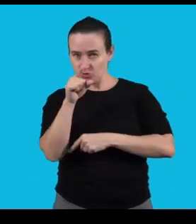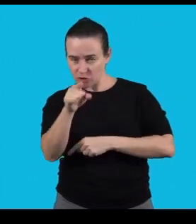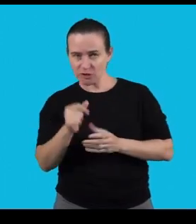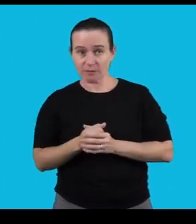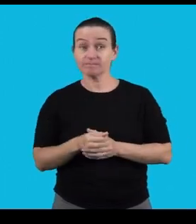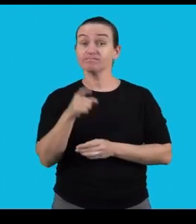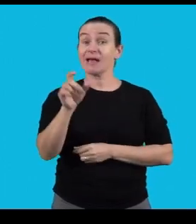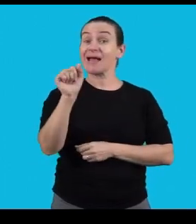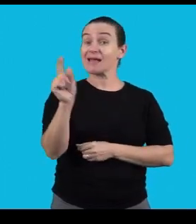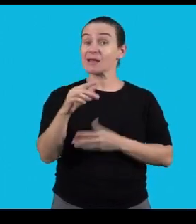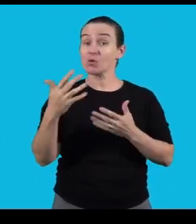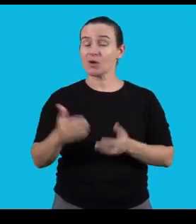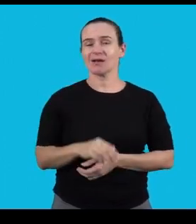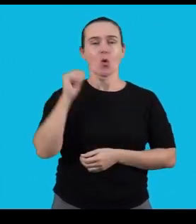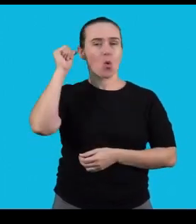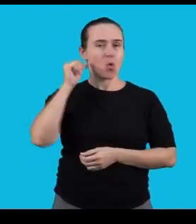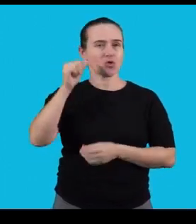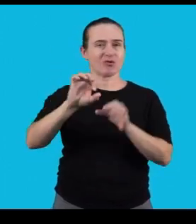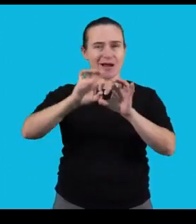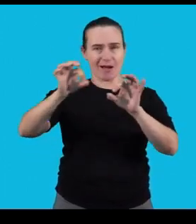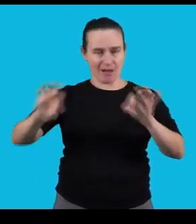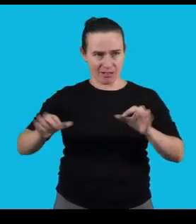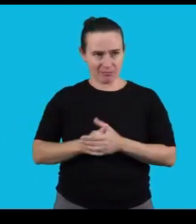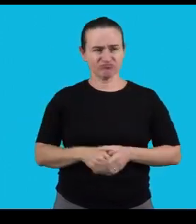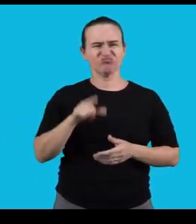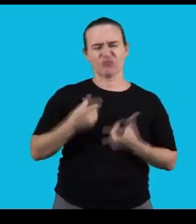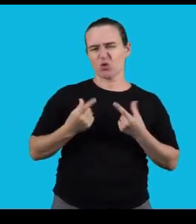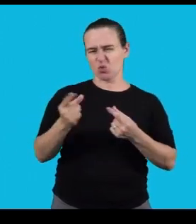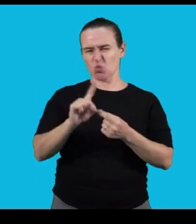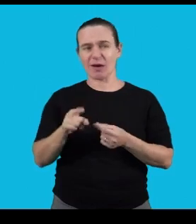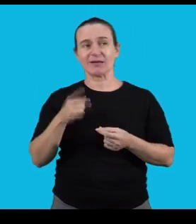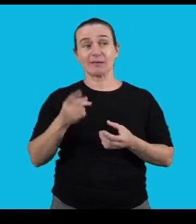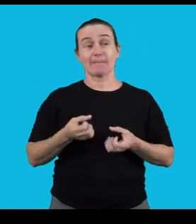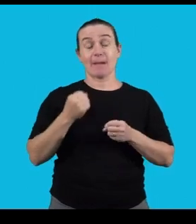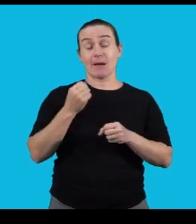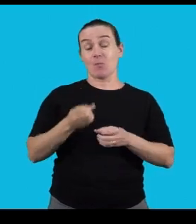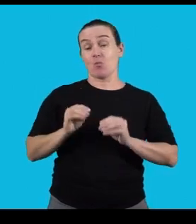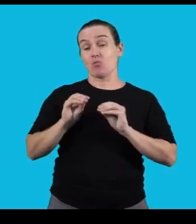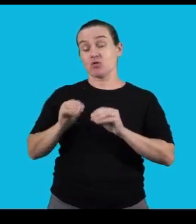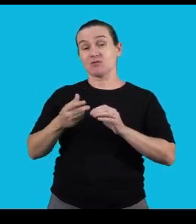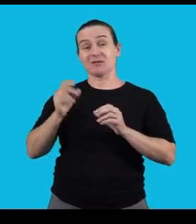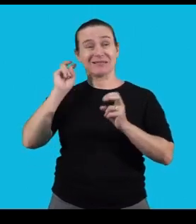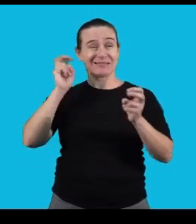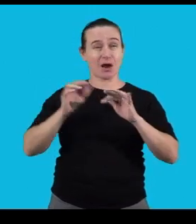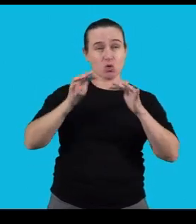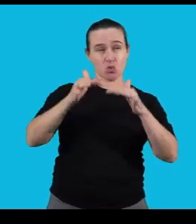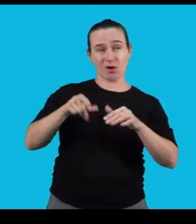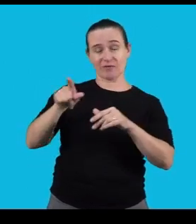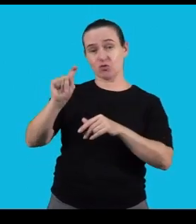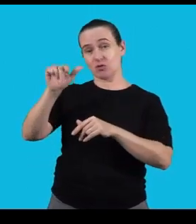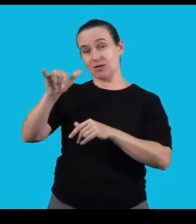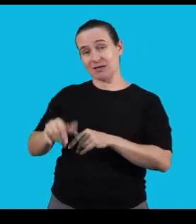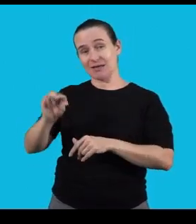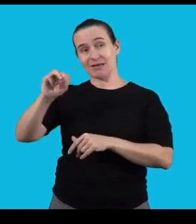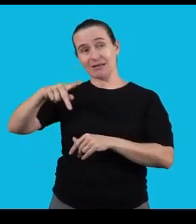you know the function. Part A is an auditory canal. And what is the function? It conducts sound waves to